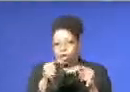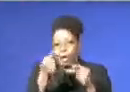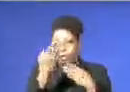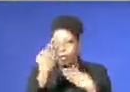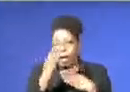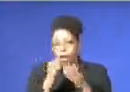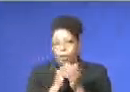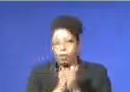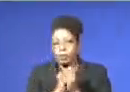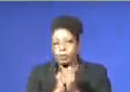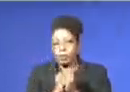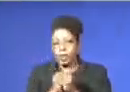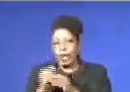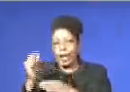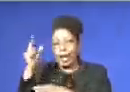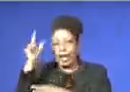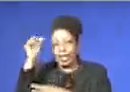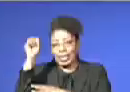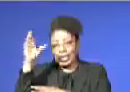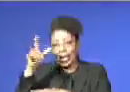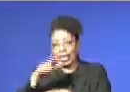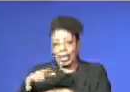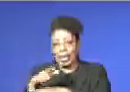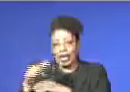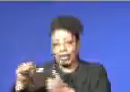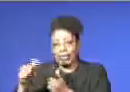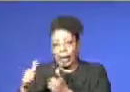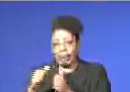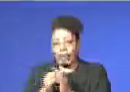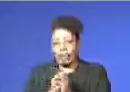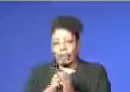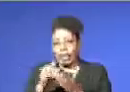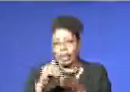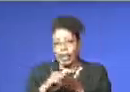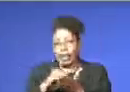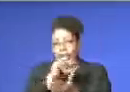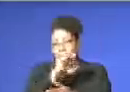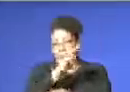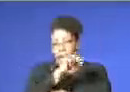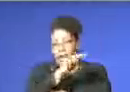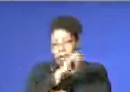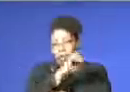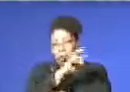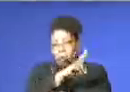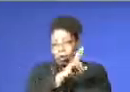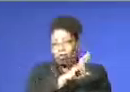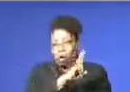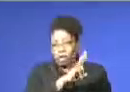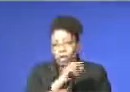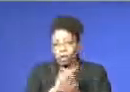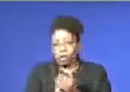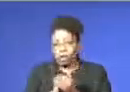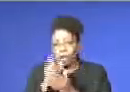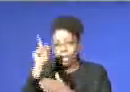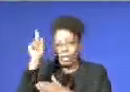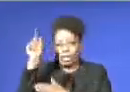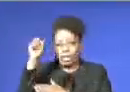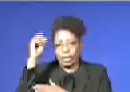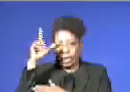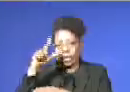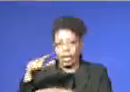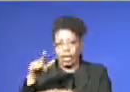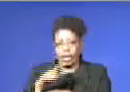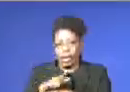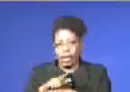as Sunland Baptist. They would make short work of the Anatole Rogers Timberwolves. Sunland remaining unbeaten in the